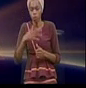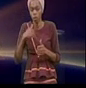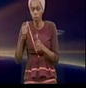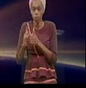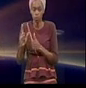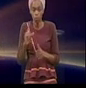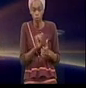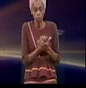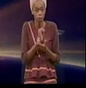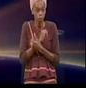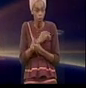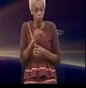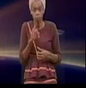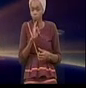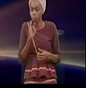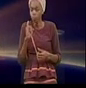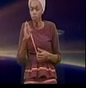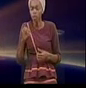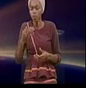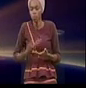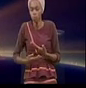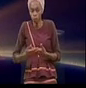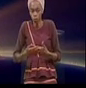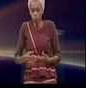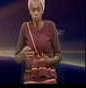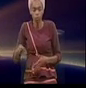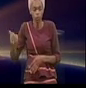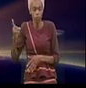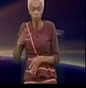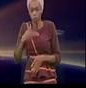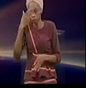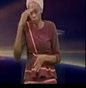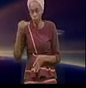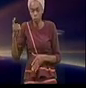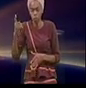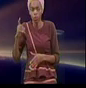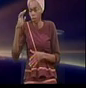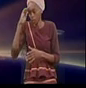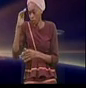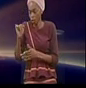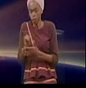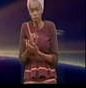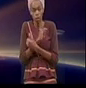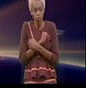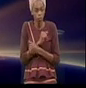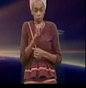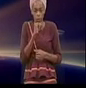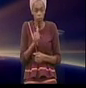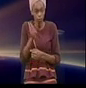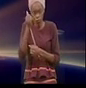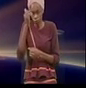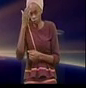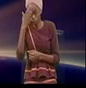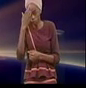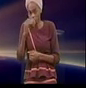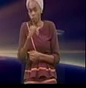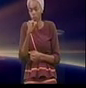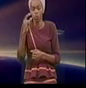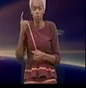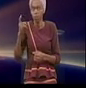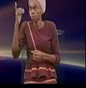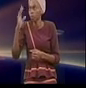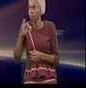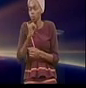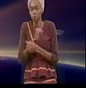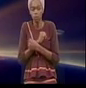one that loveth is born of God and knoweth God. He that loveth not knoweth not God, for God is love. In